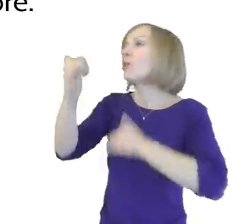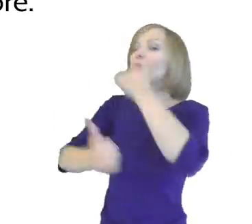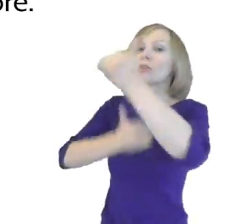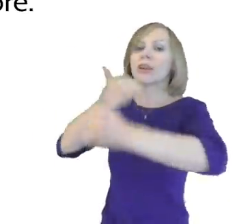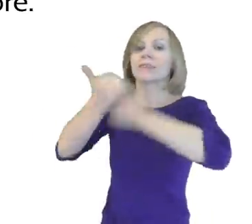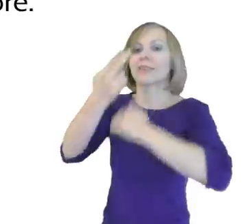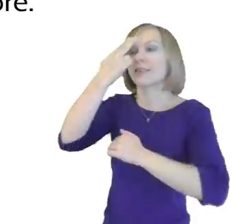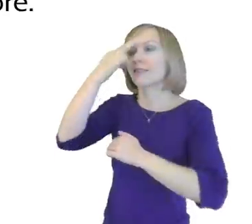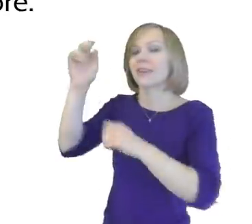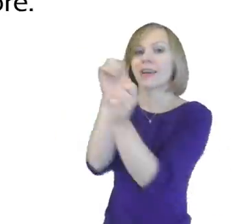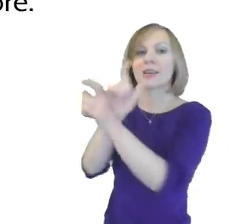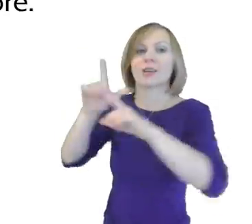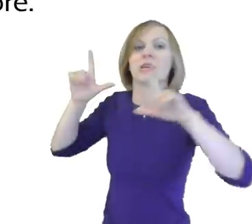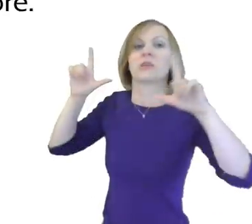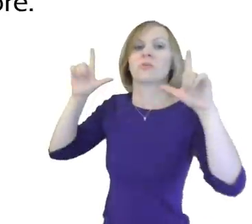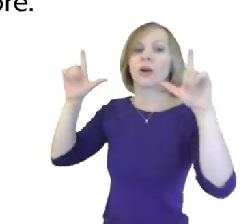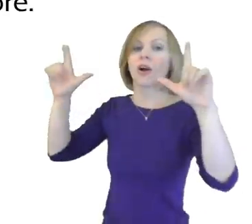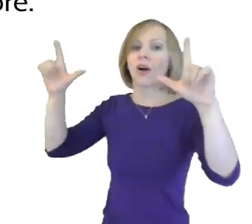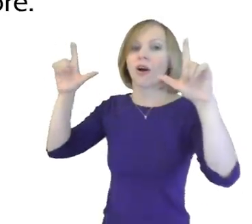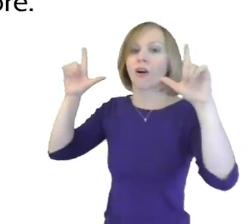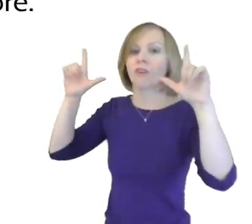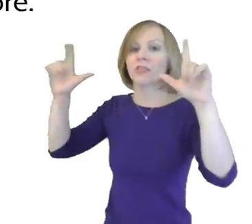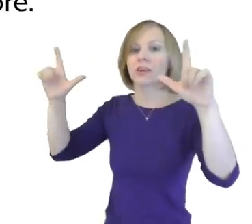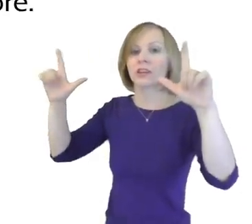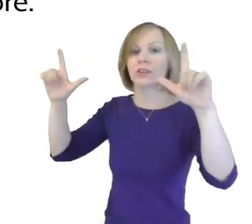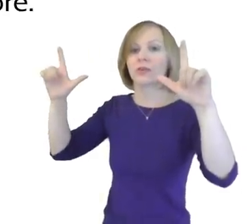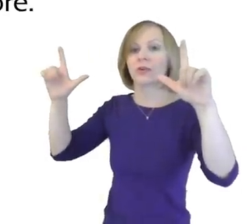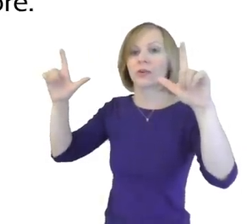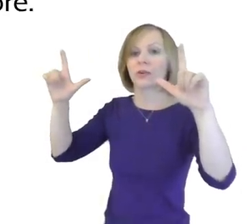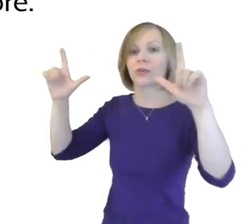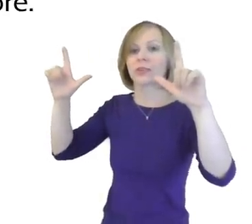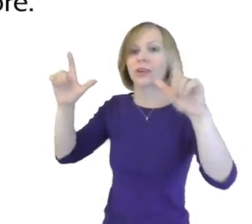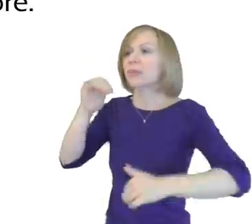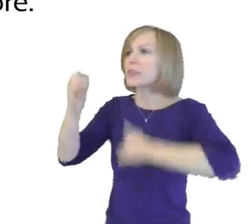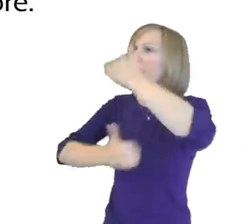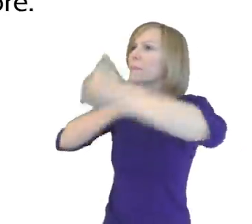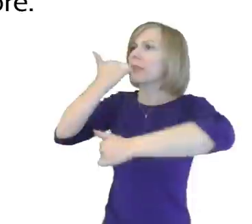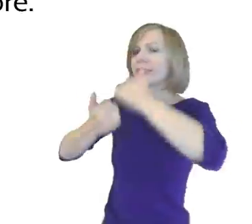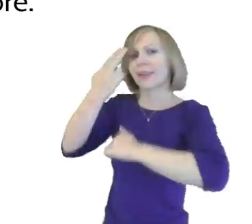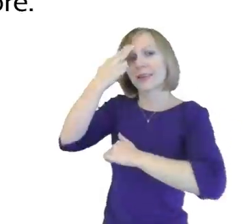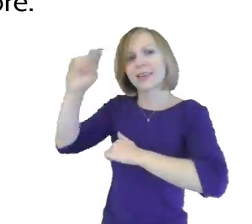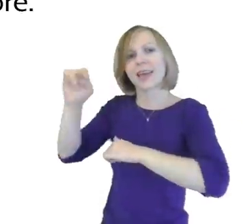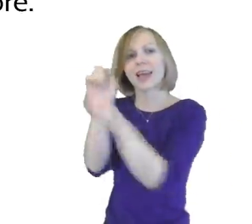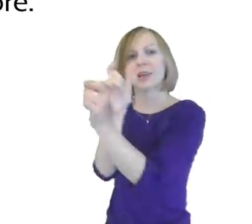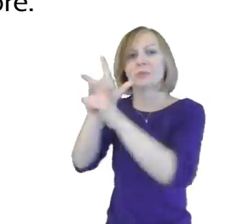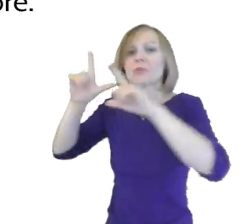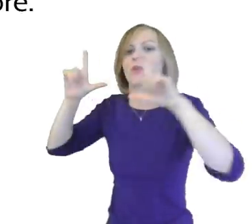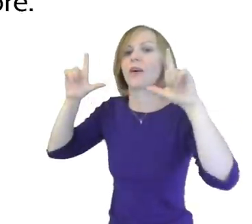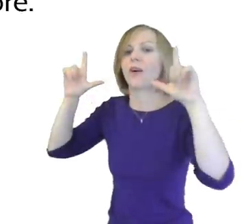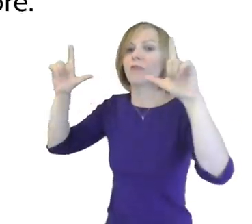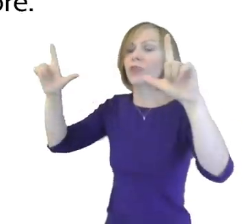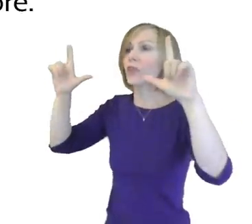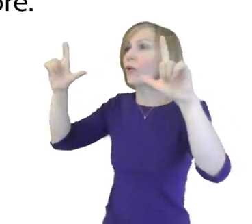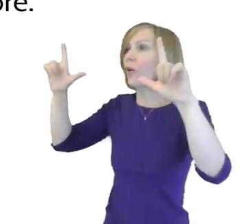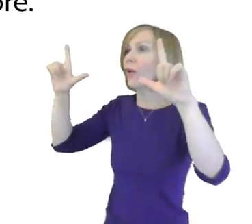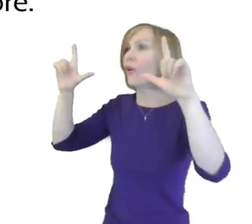servants. Oh, praise the name of the Lord. Blessed be the